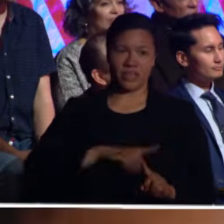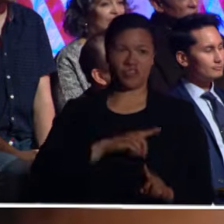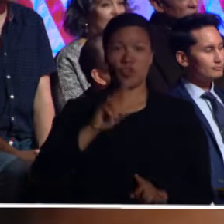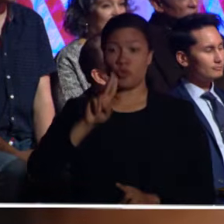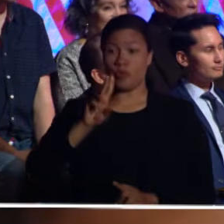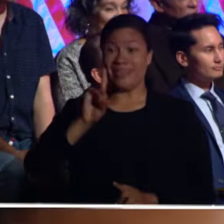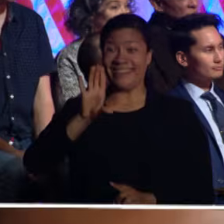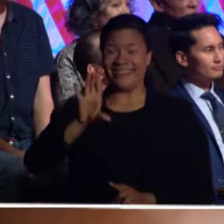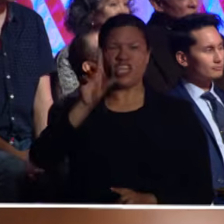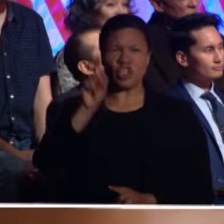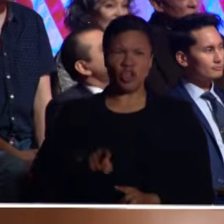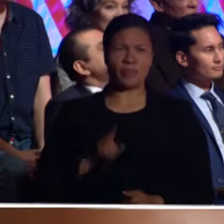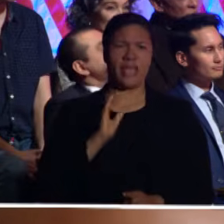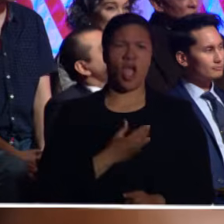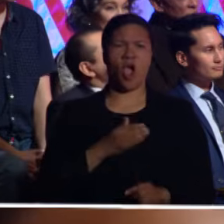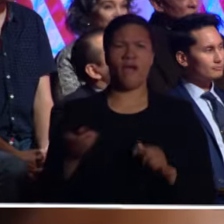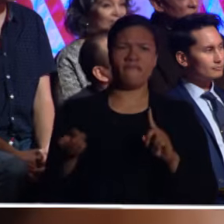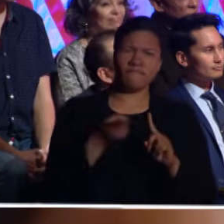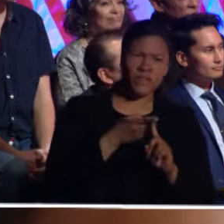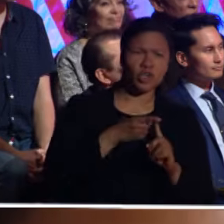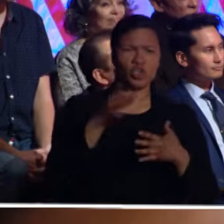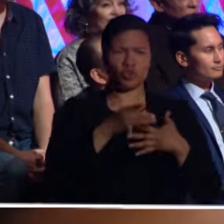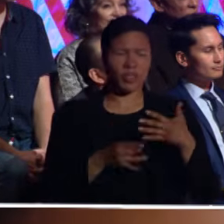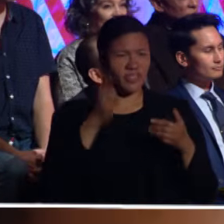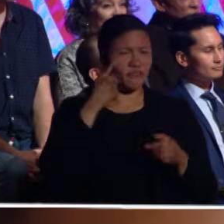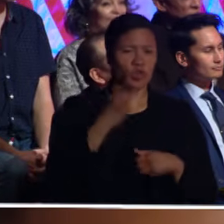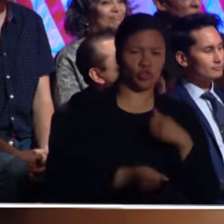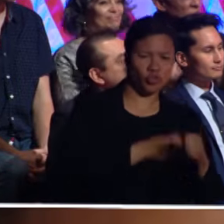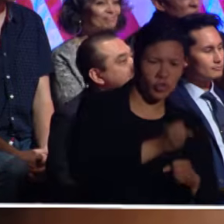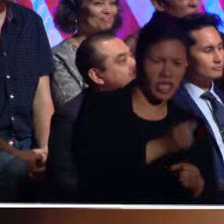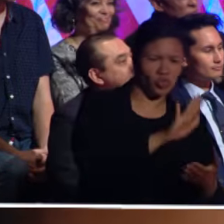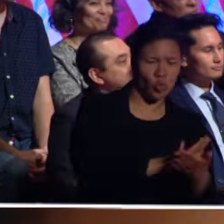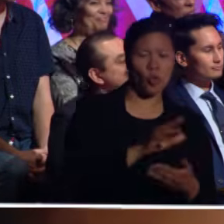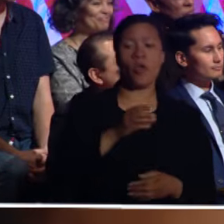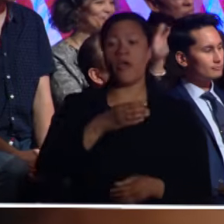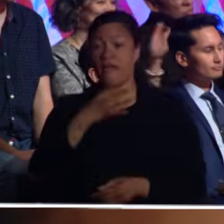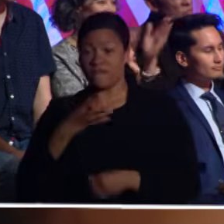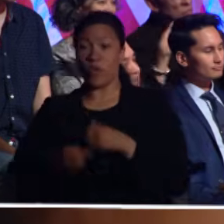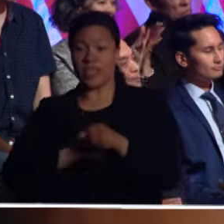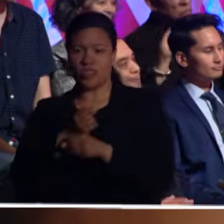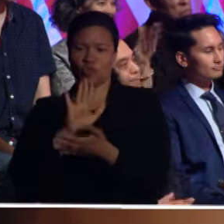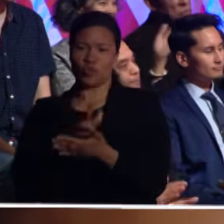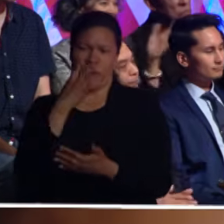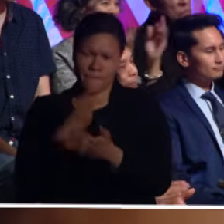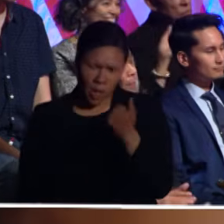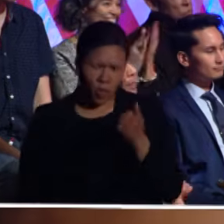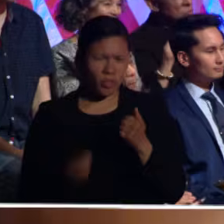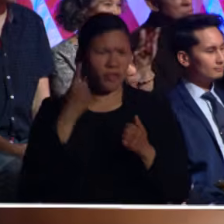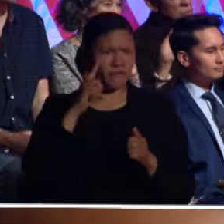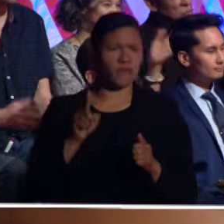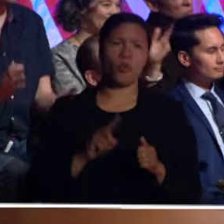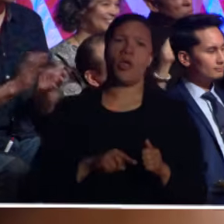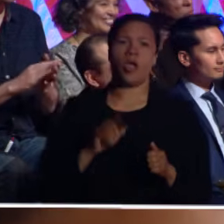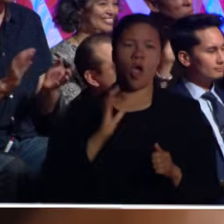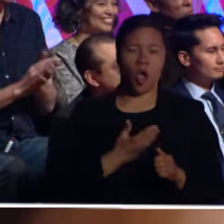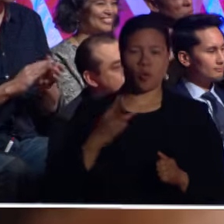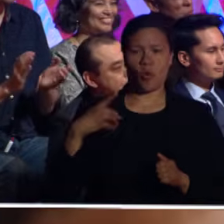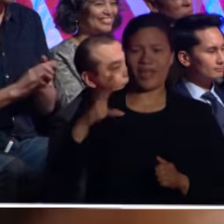should be the first choice 2-year and 4-year institutions for DC's best and brightest.